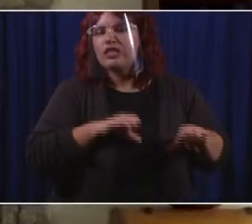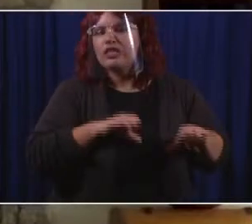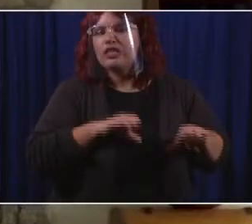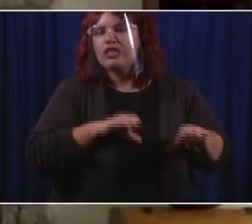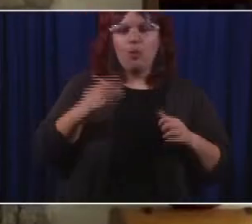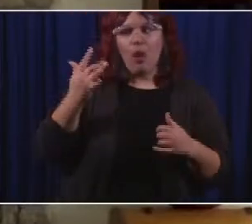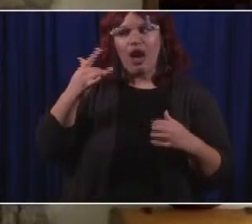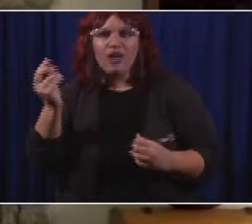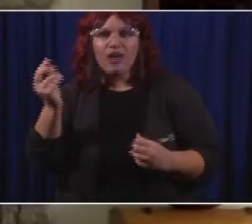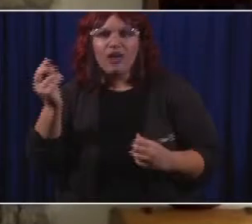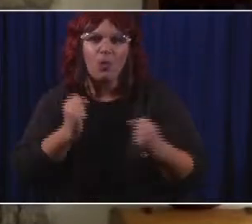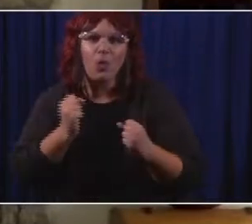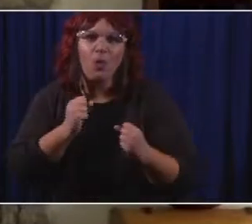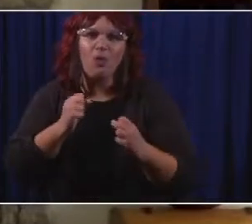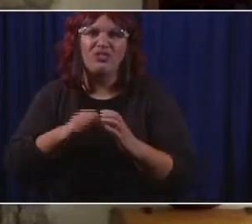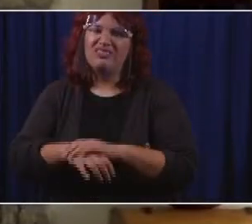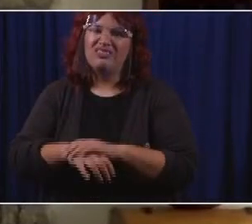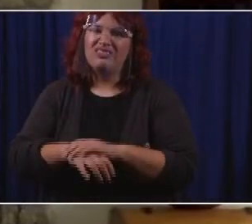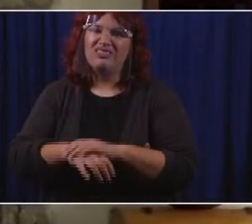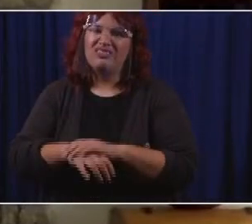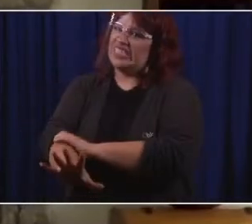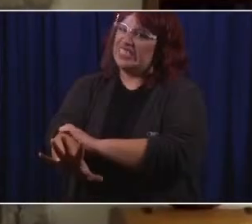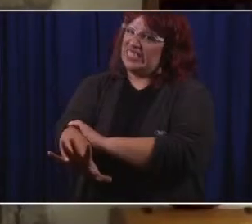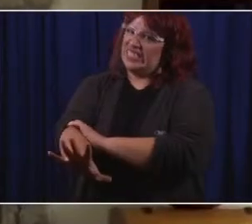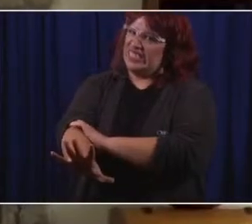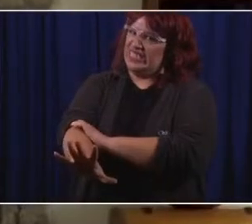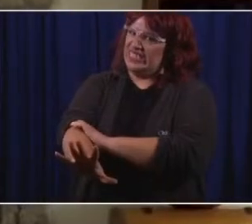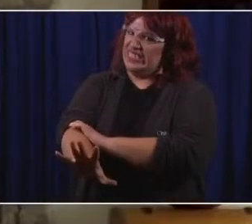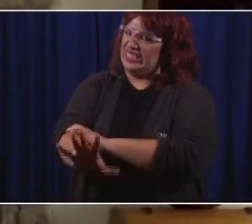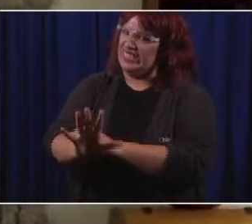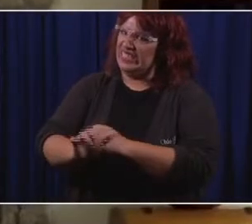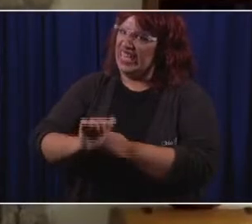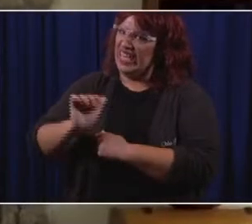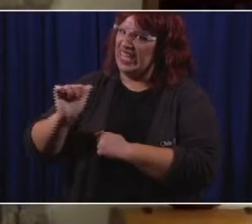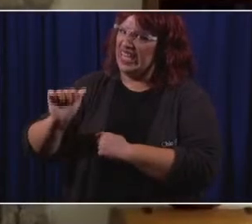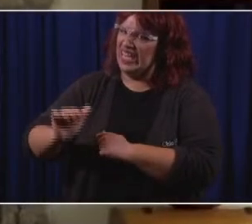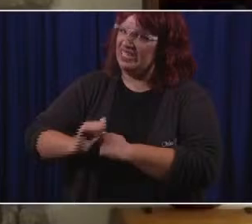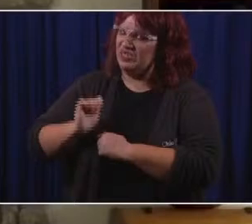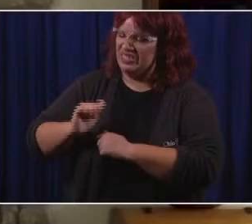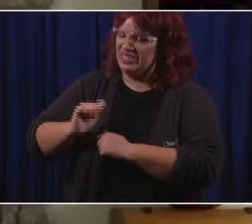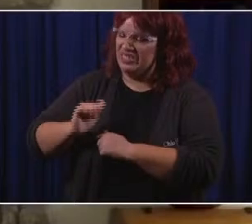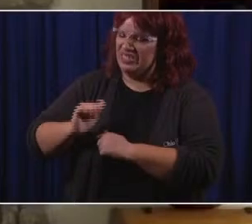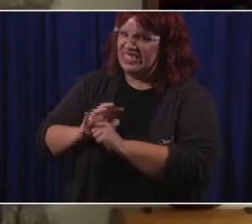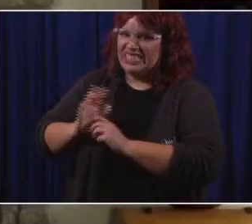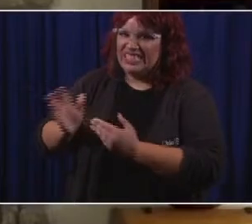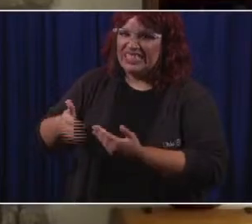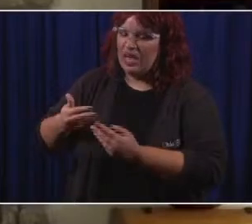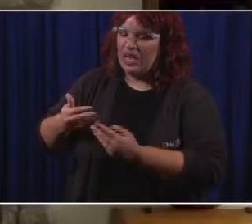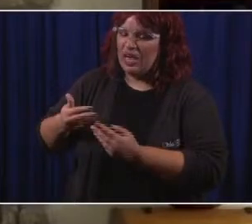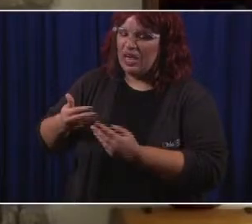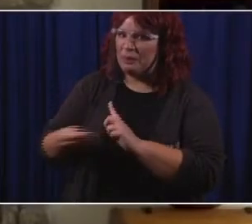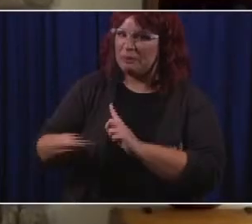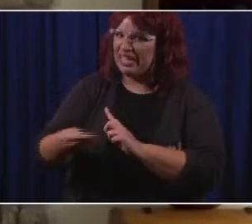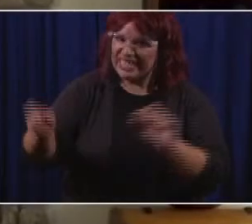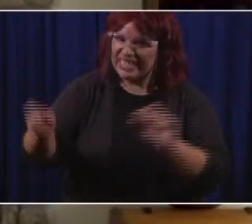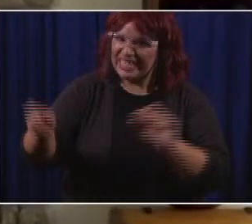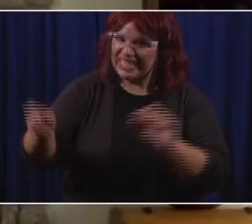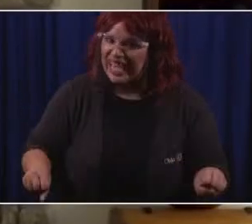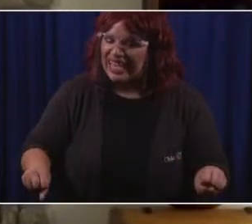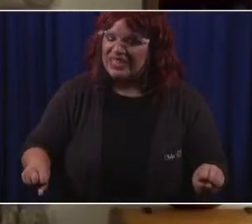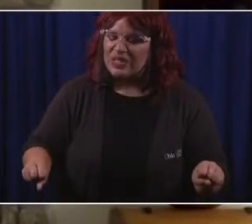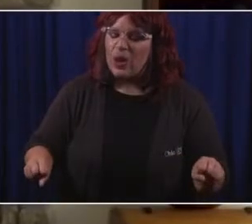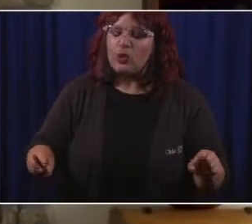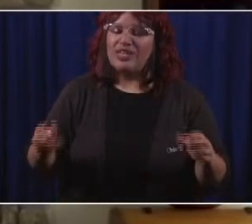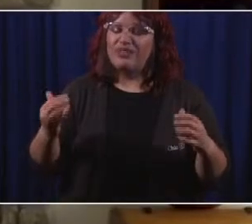know it can be a very dangerous time for the spread of this virus. So we got to make a correction